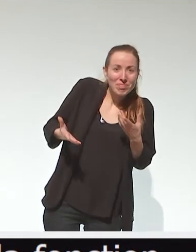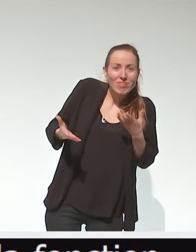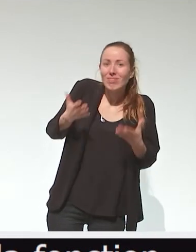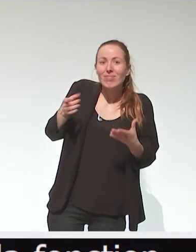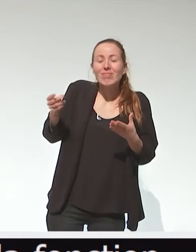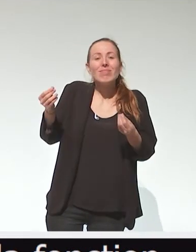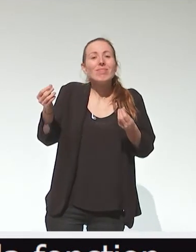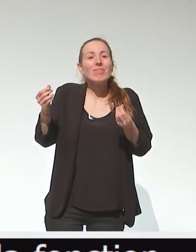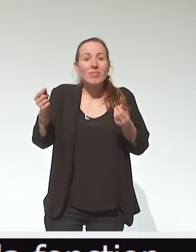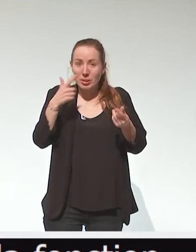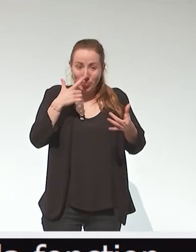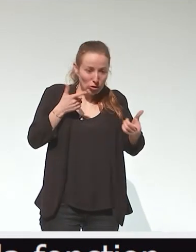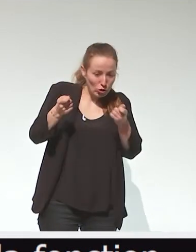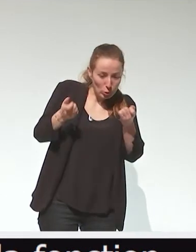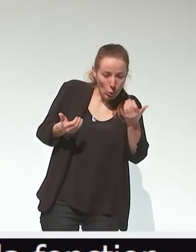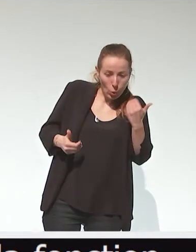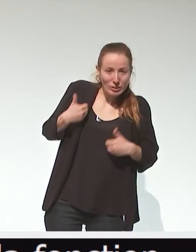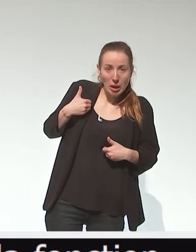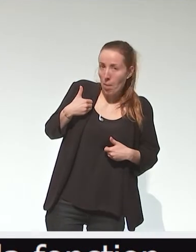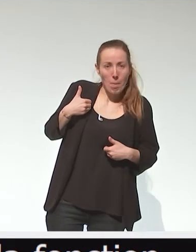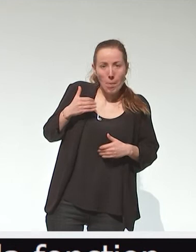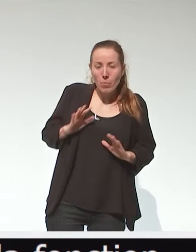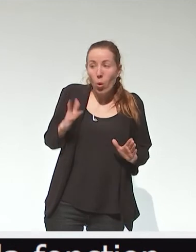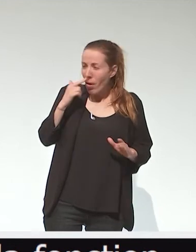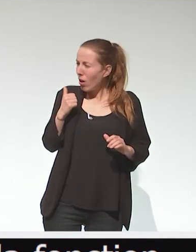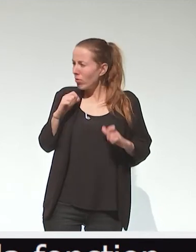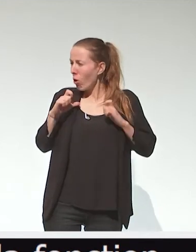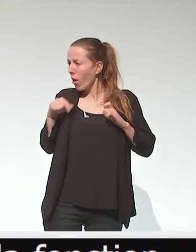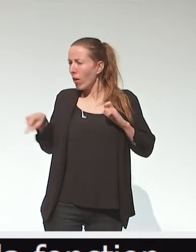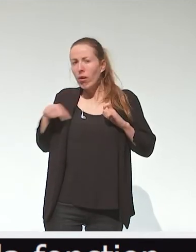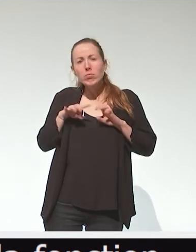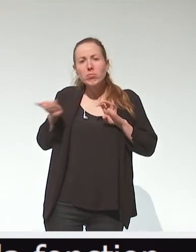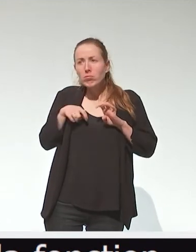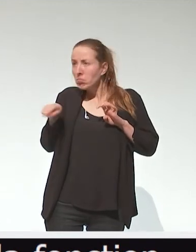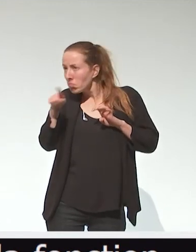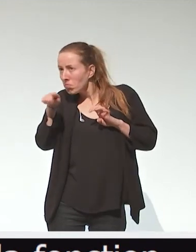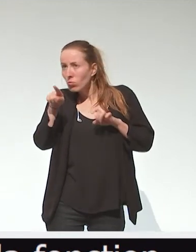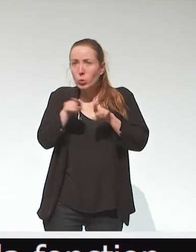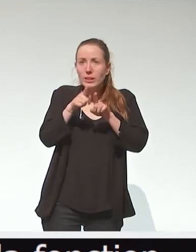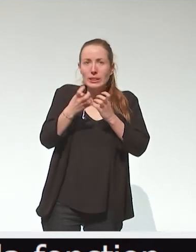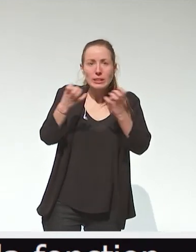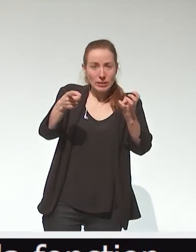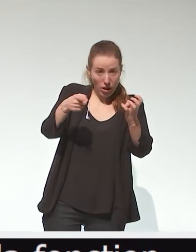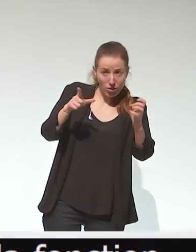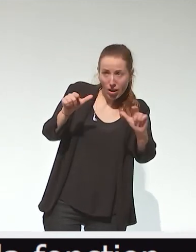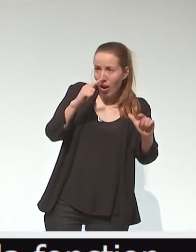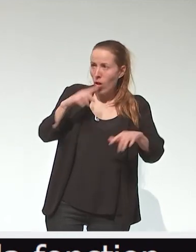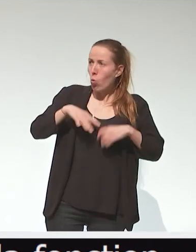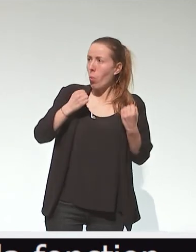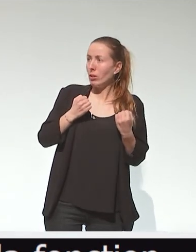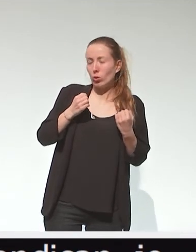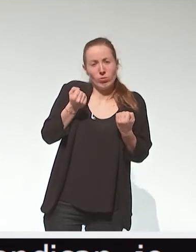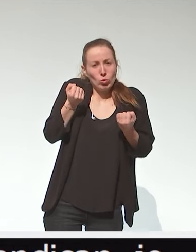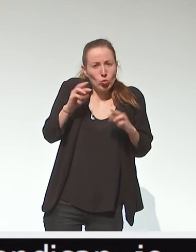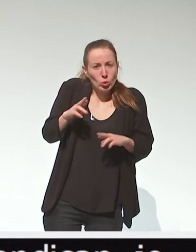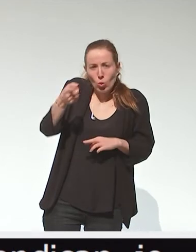direct powers in that realm, but there are colleagues in this auditorium who are here, and I'm convinced